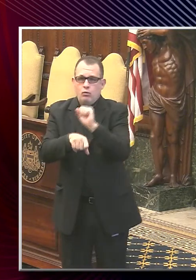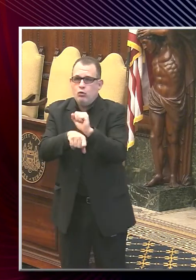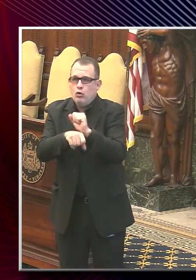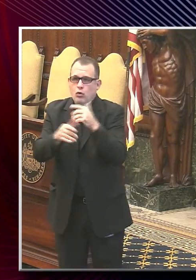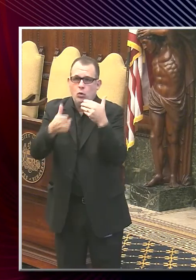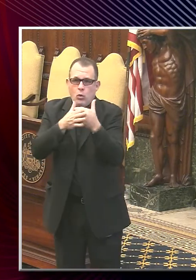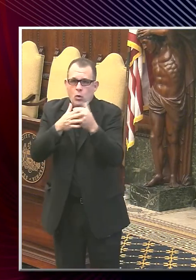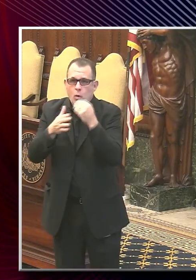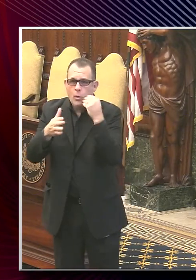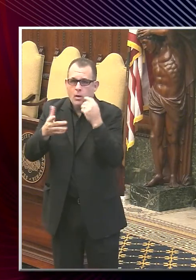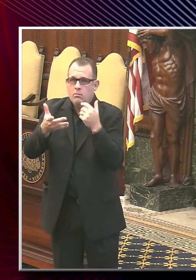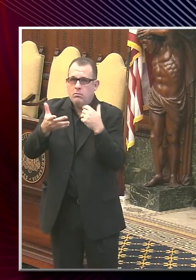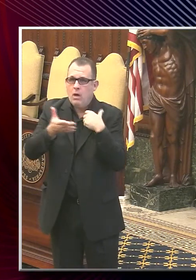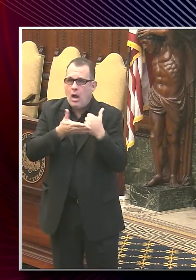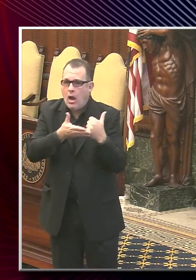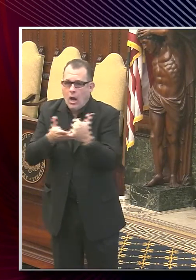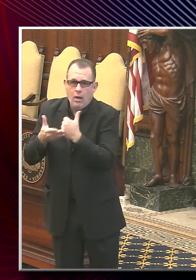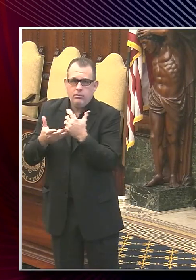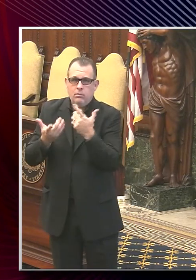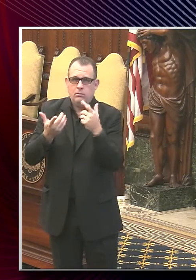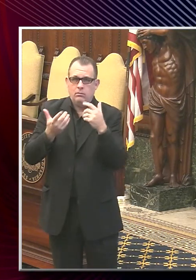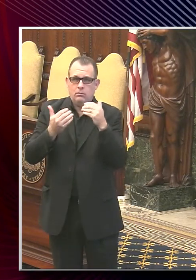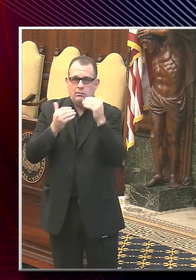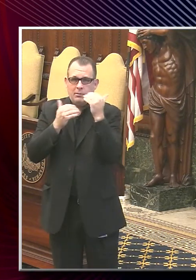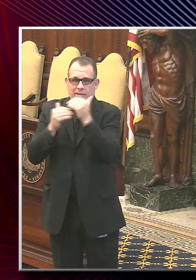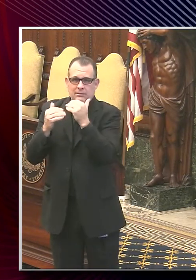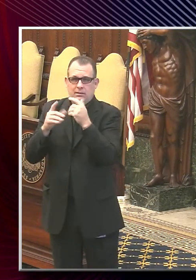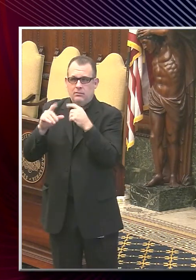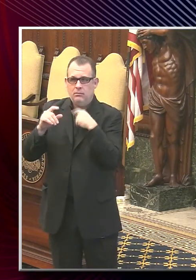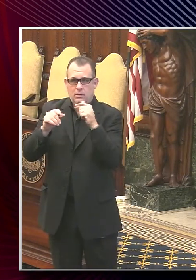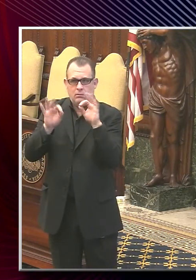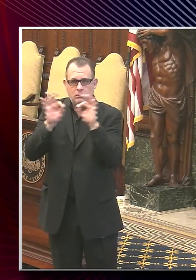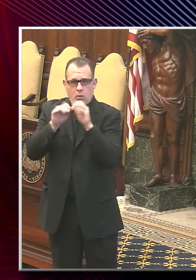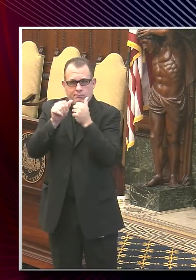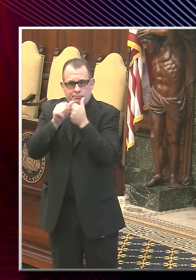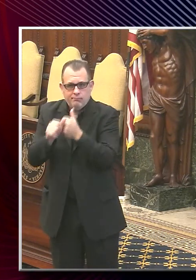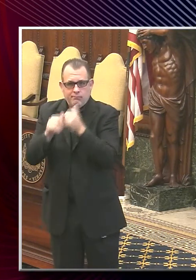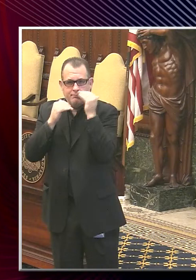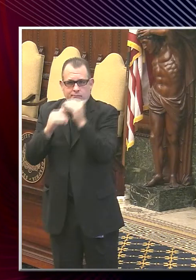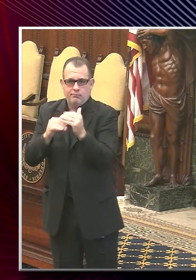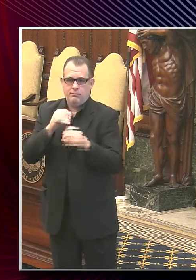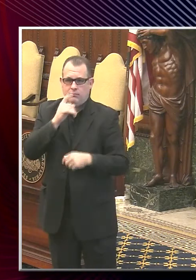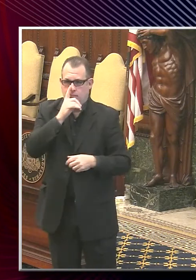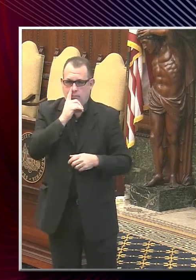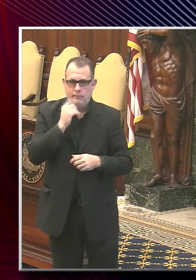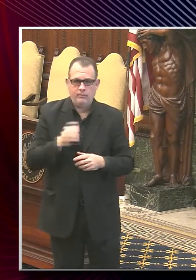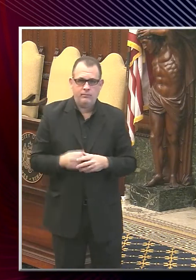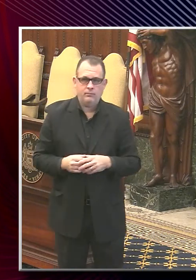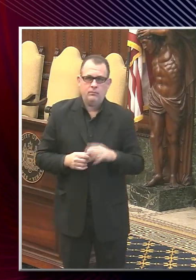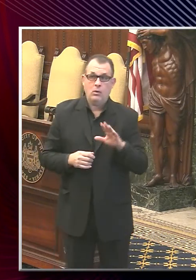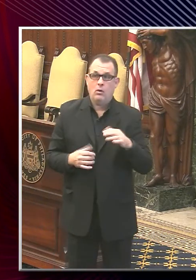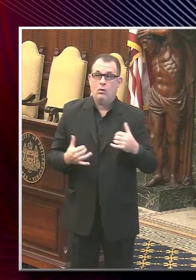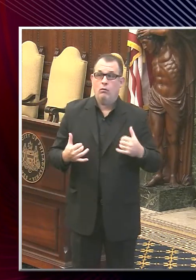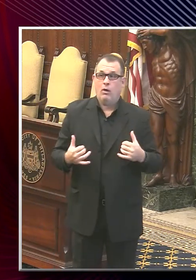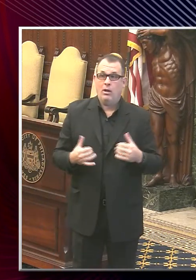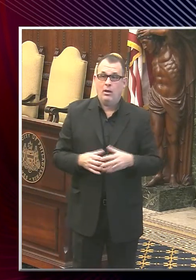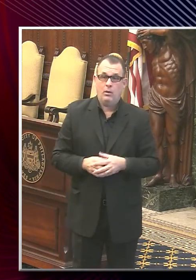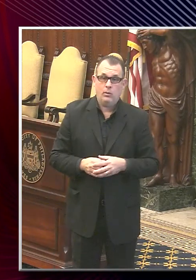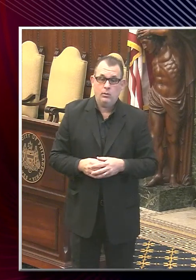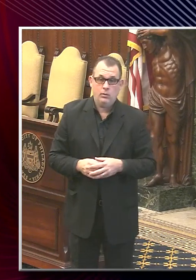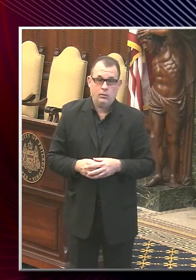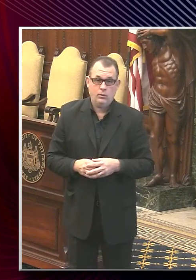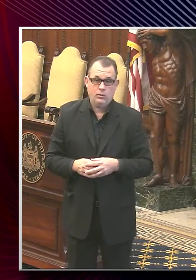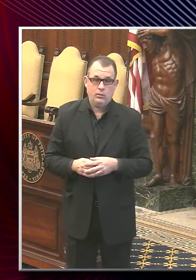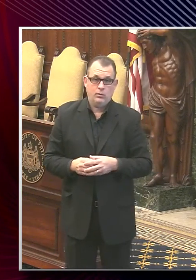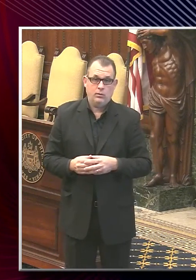them contain the spread there and to try to understand how it might have spread. At this point, we're up to, I believe it's